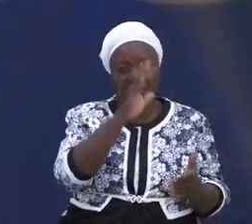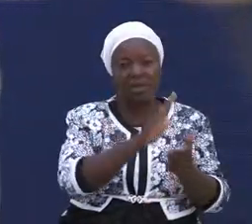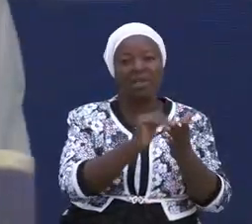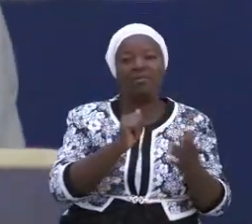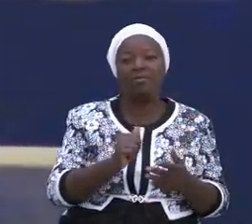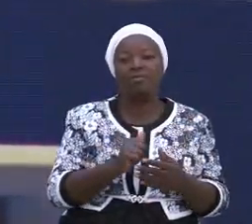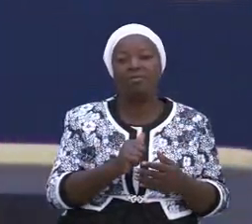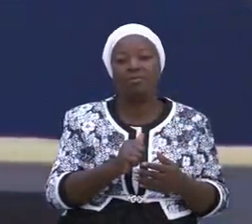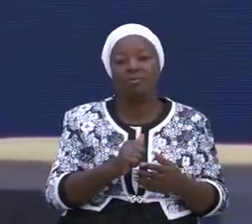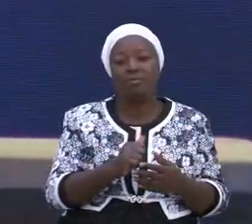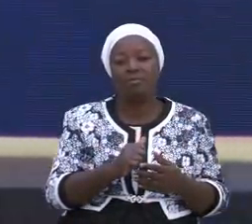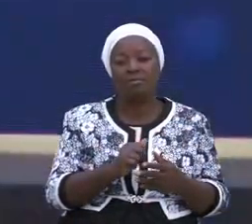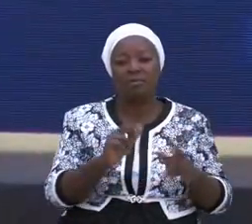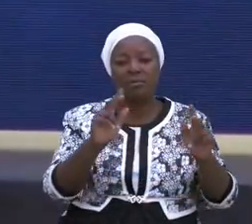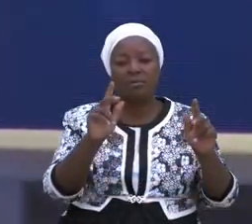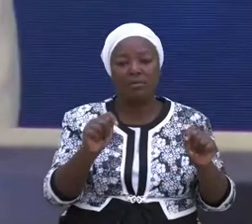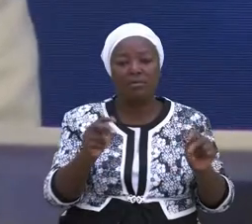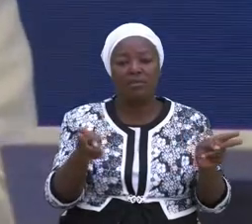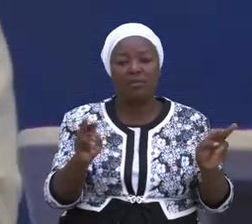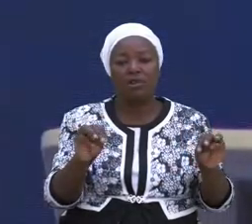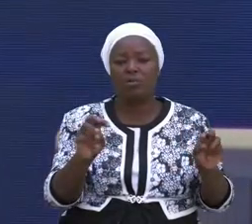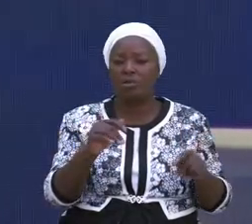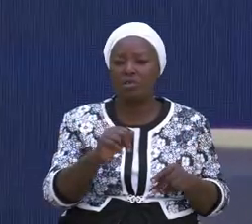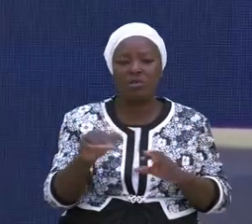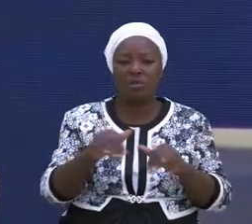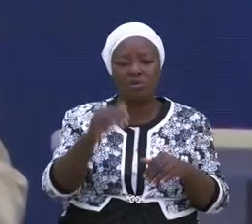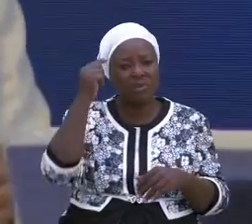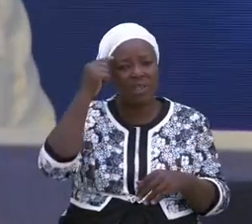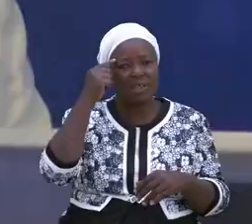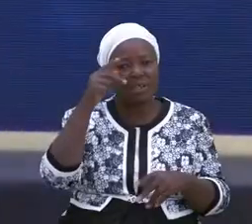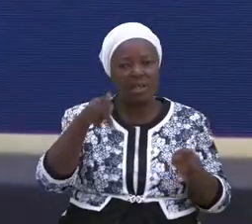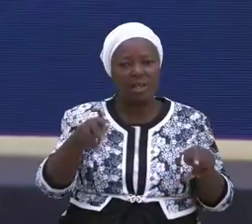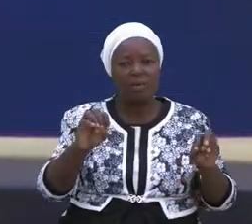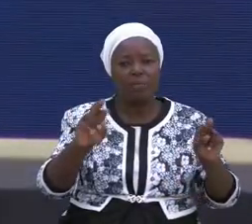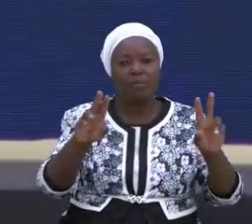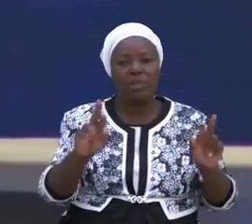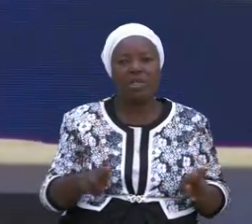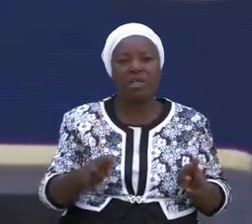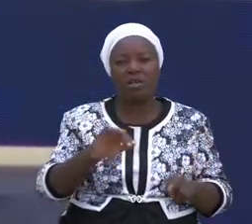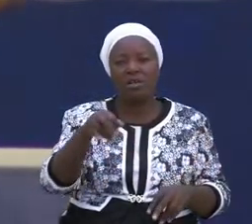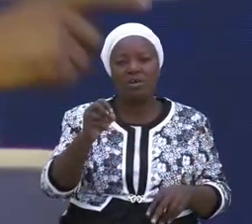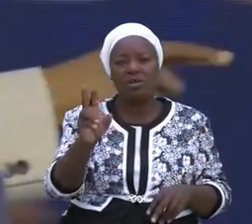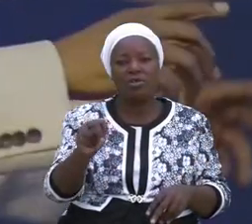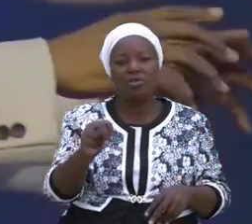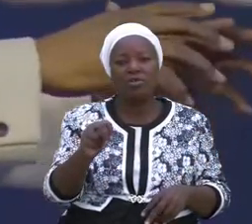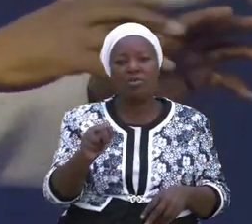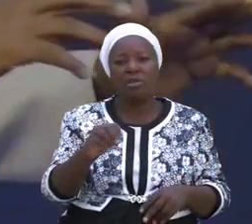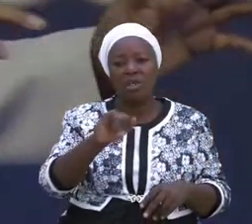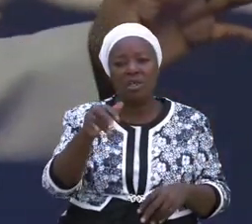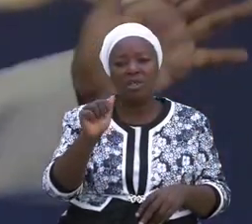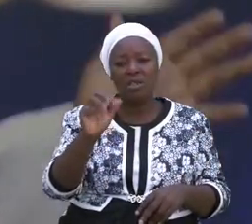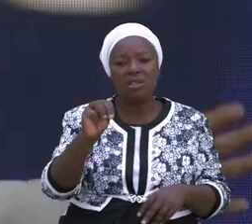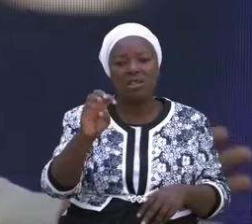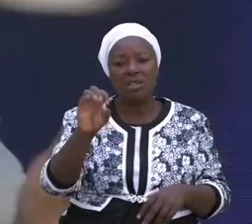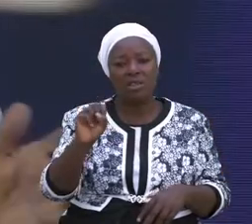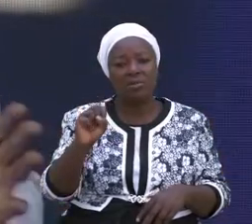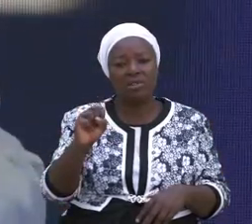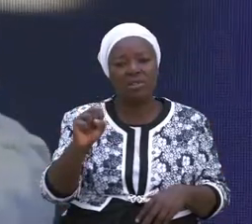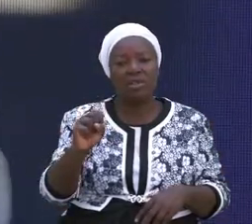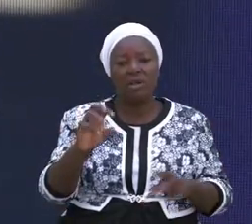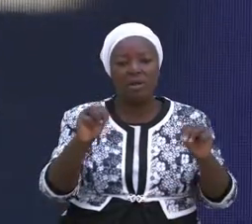Thomas, do you think Peter, John, James, Matthew, Bartholomew, and all the rest of